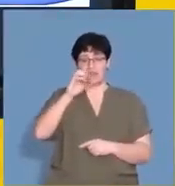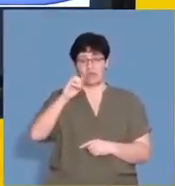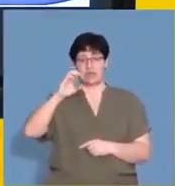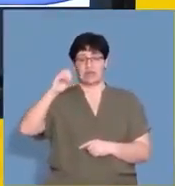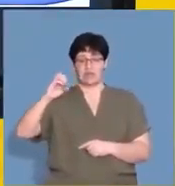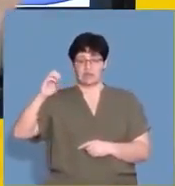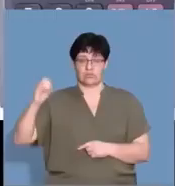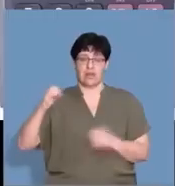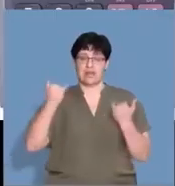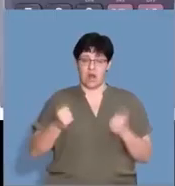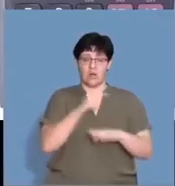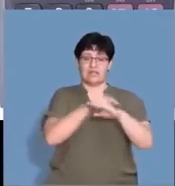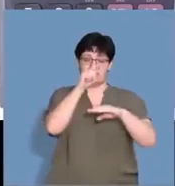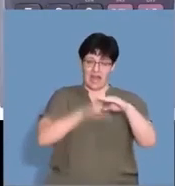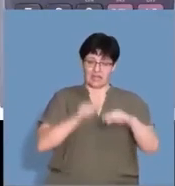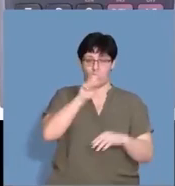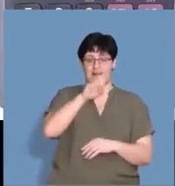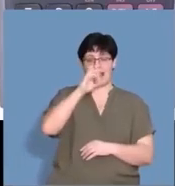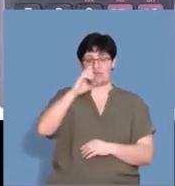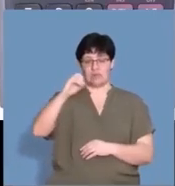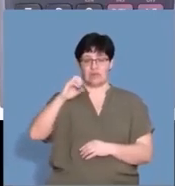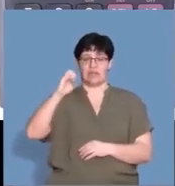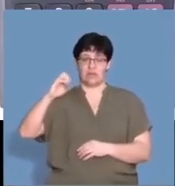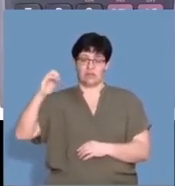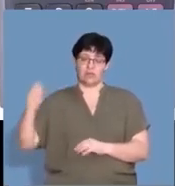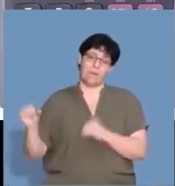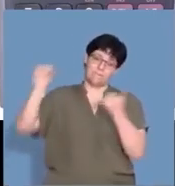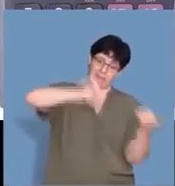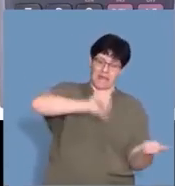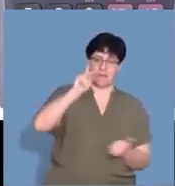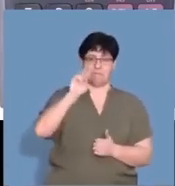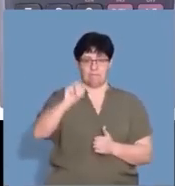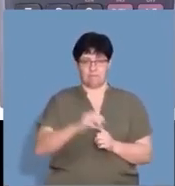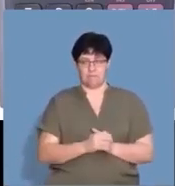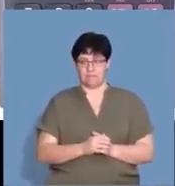I'm going to divide by 100,000 to get it back into kilometers.